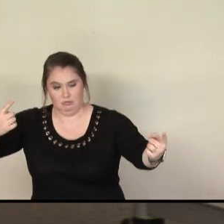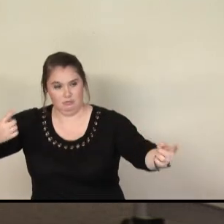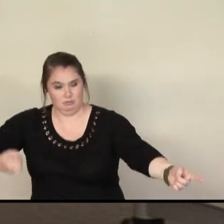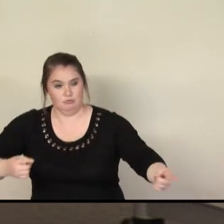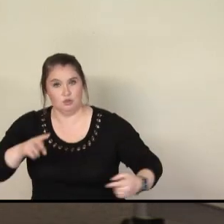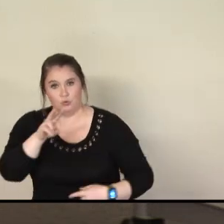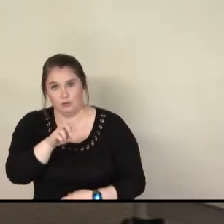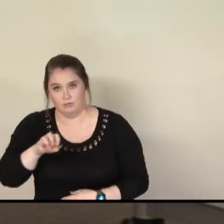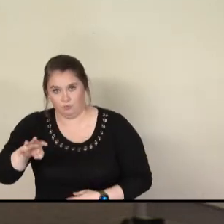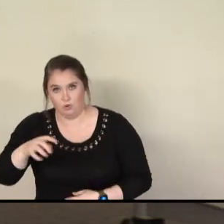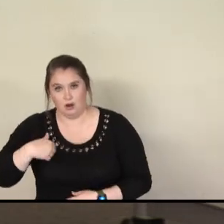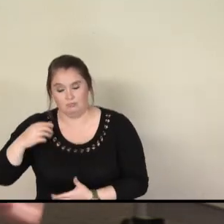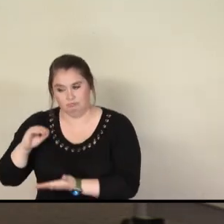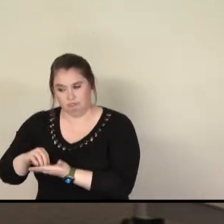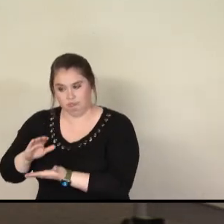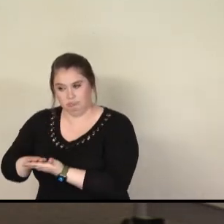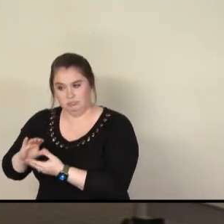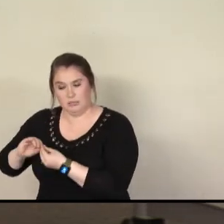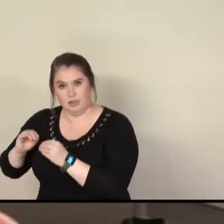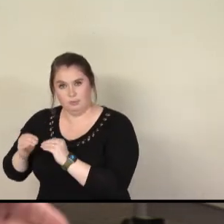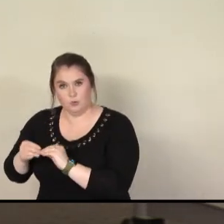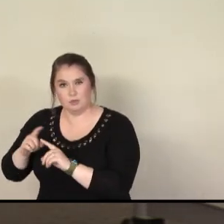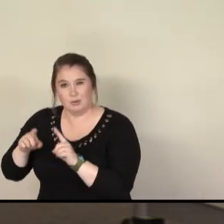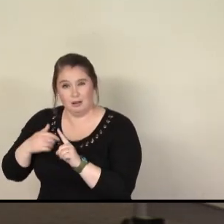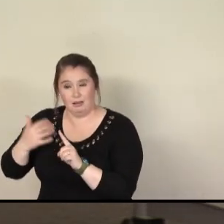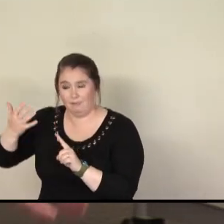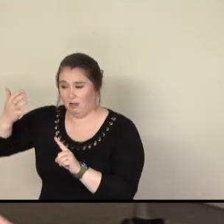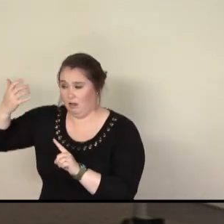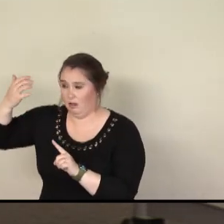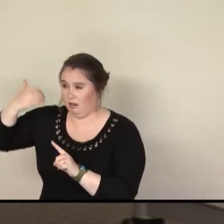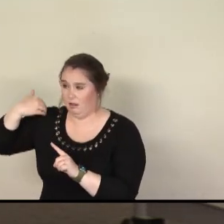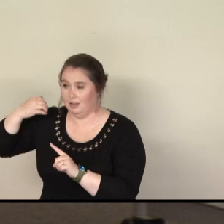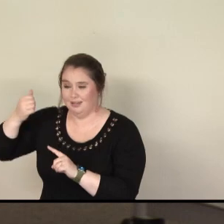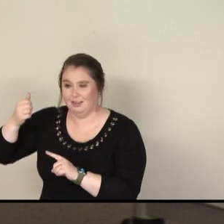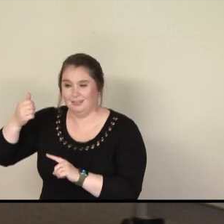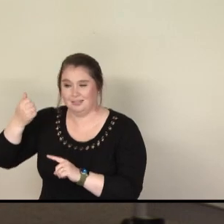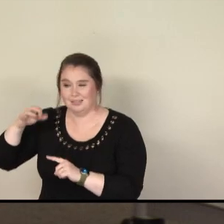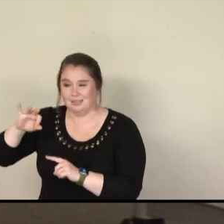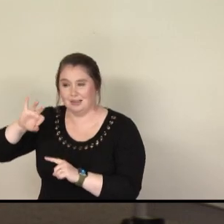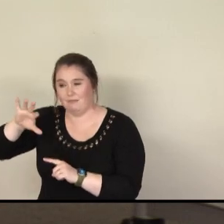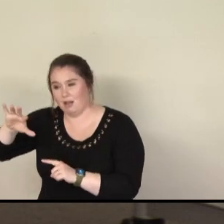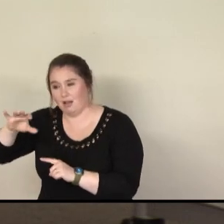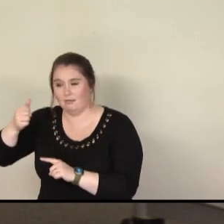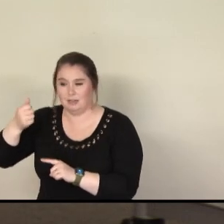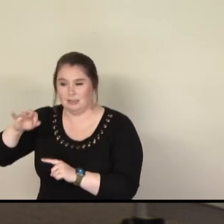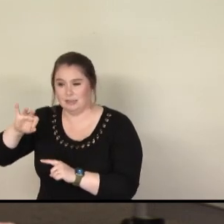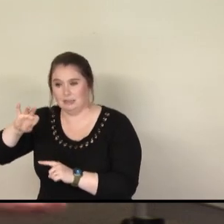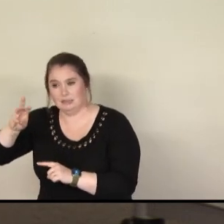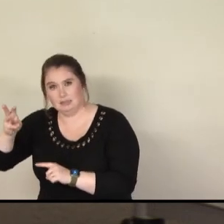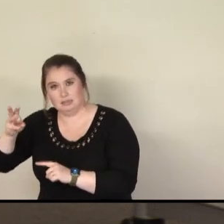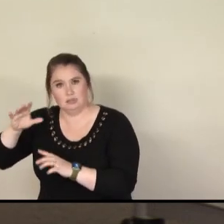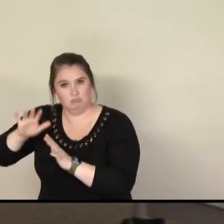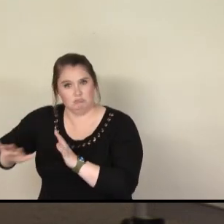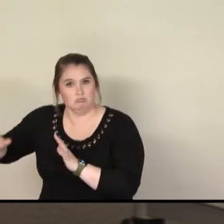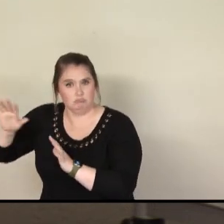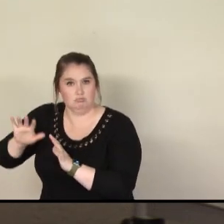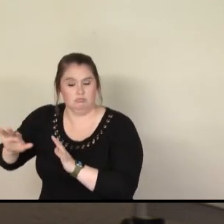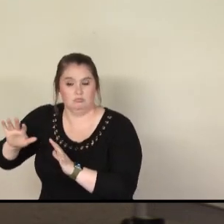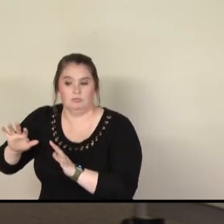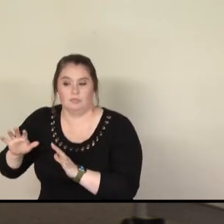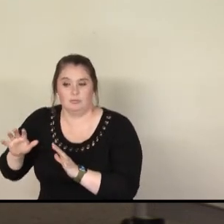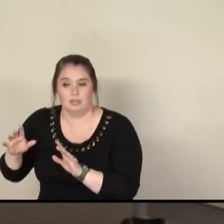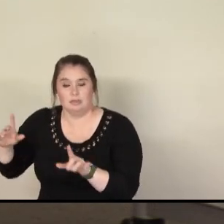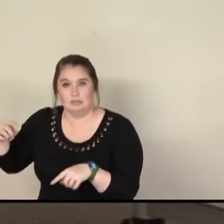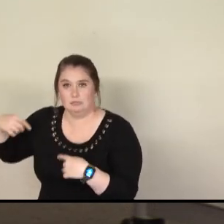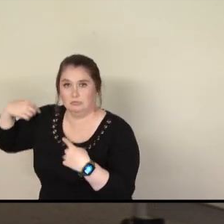it since 2004, but I've got numbers back to about 95, 96 that I've been tracking, and it has